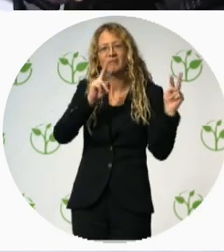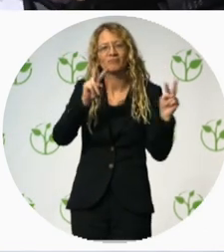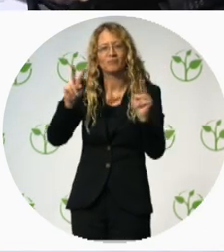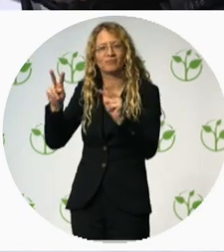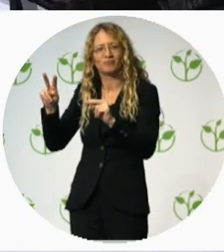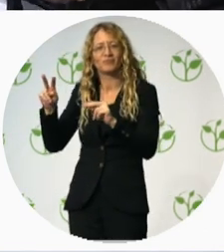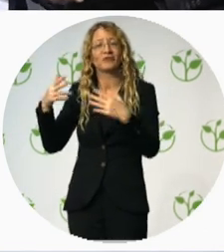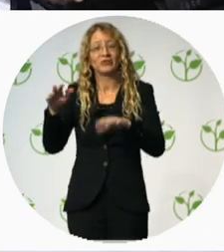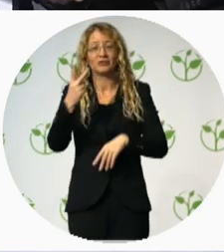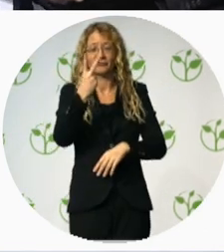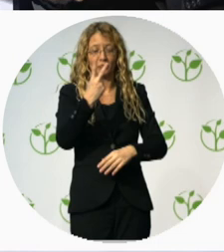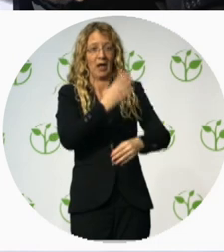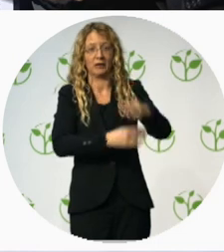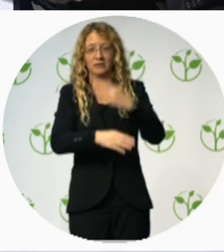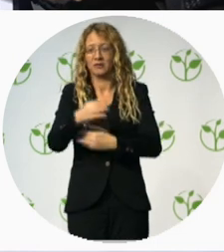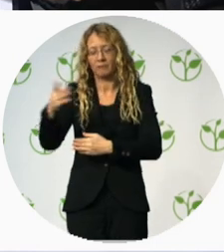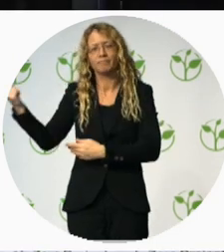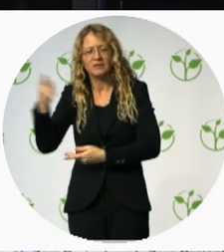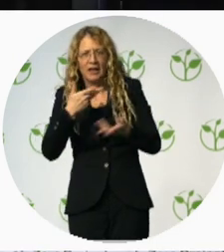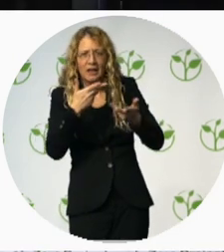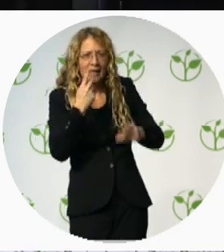three-year training program.